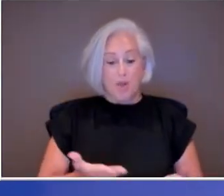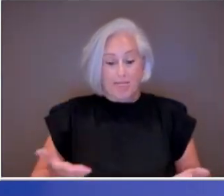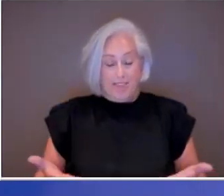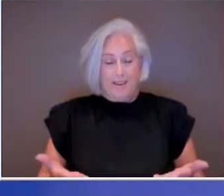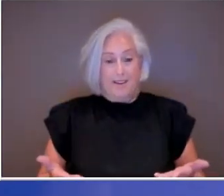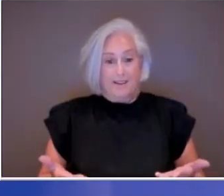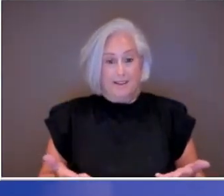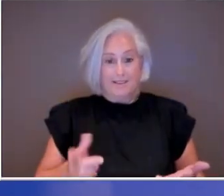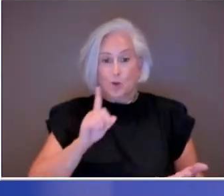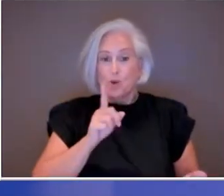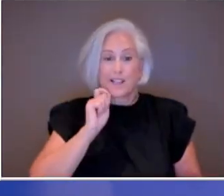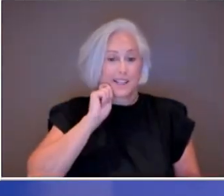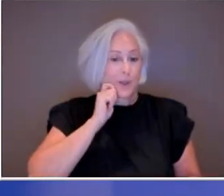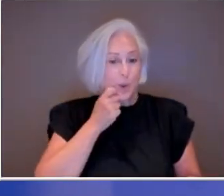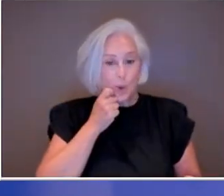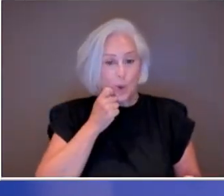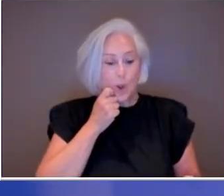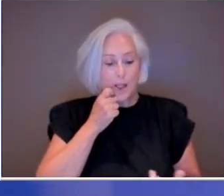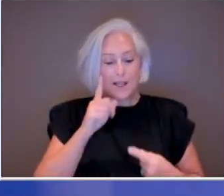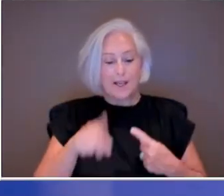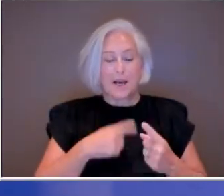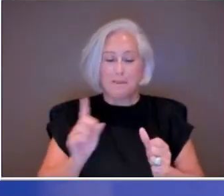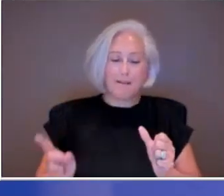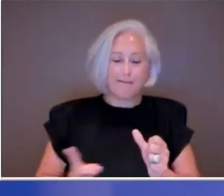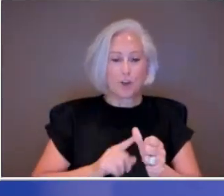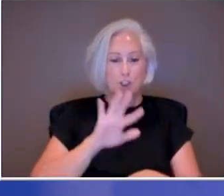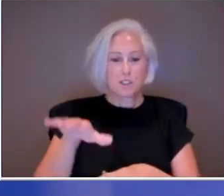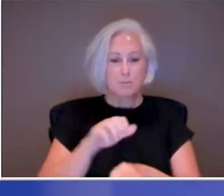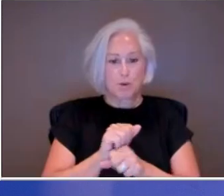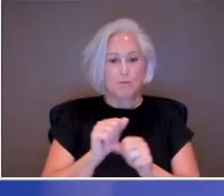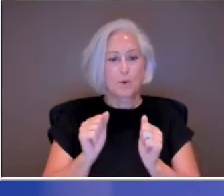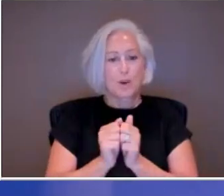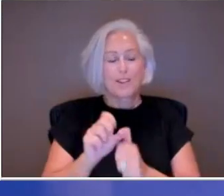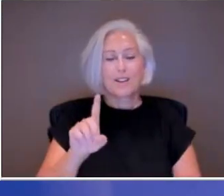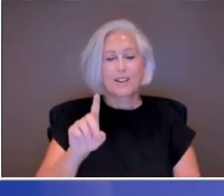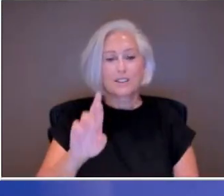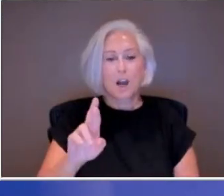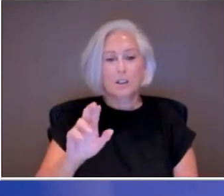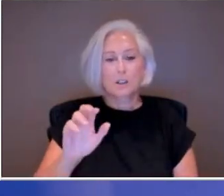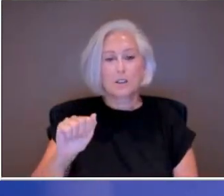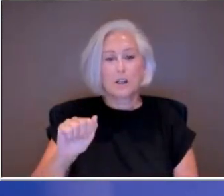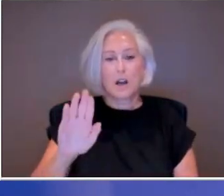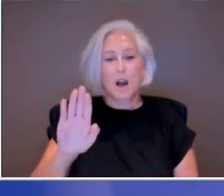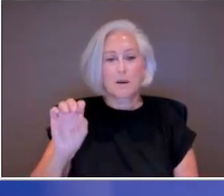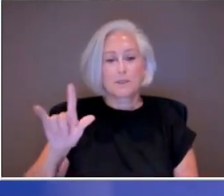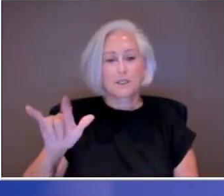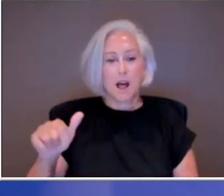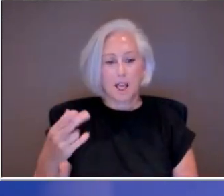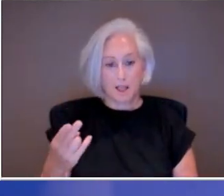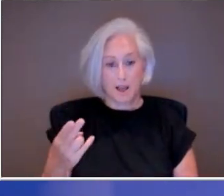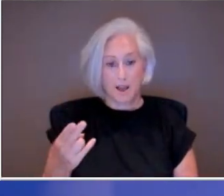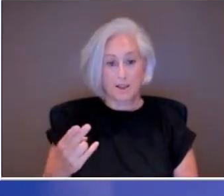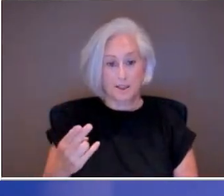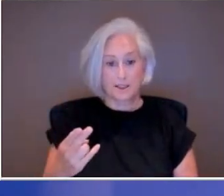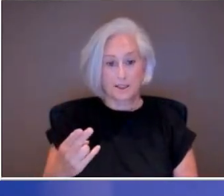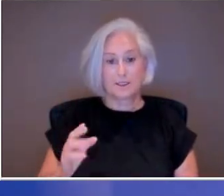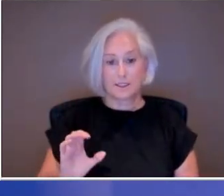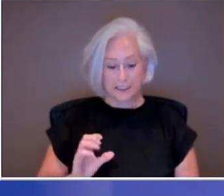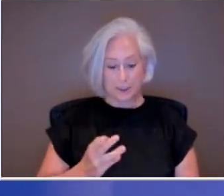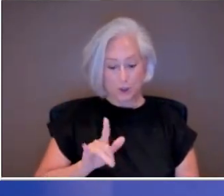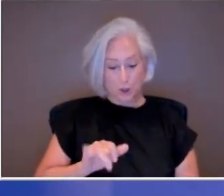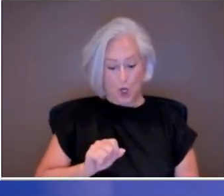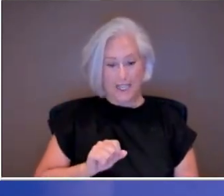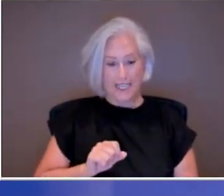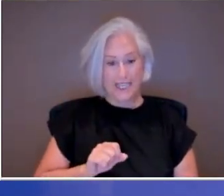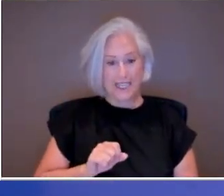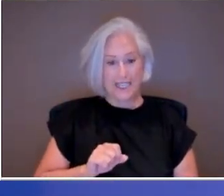of my first appointments with Dr. Abdallah is he said, because Charlie was getting married, he said, you will be able to go to that